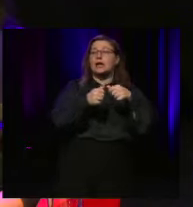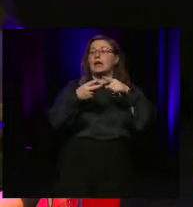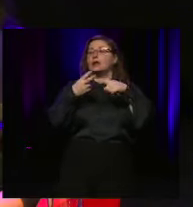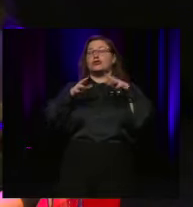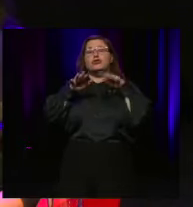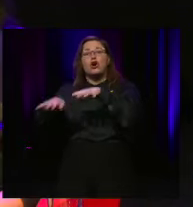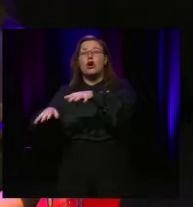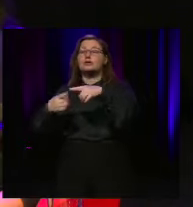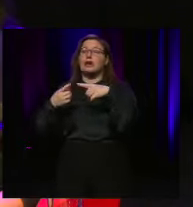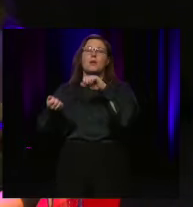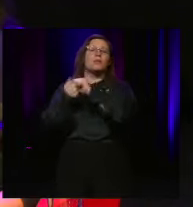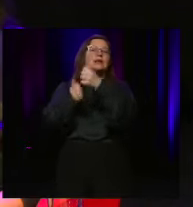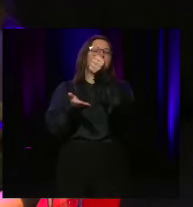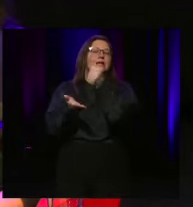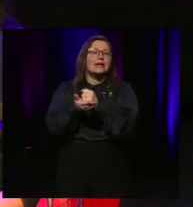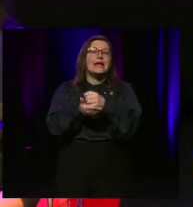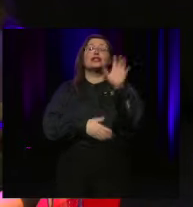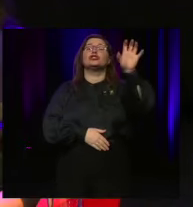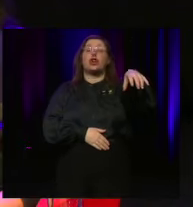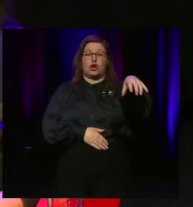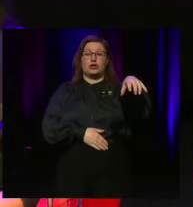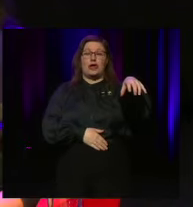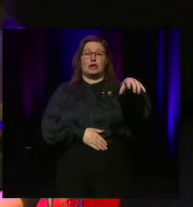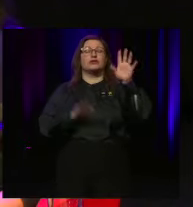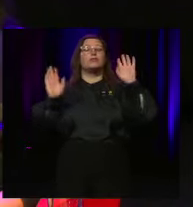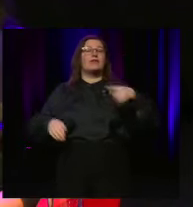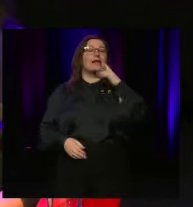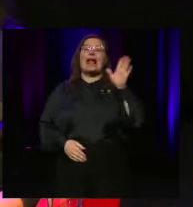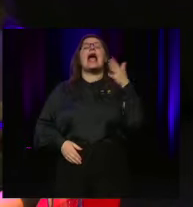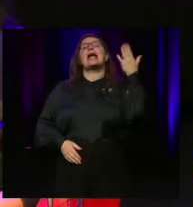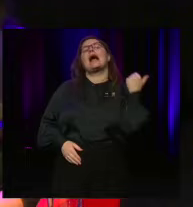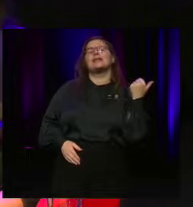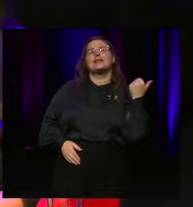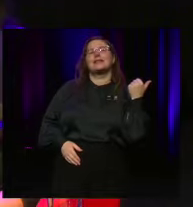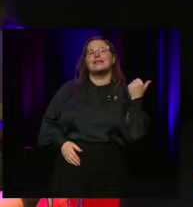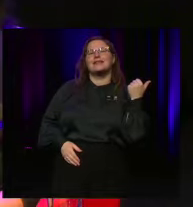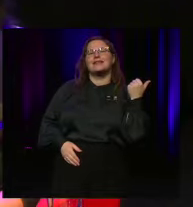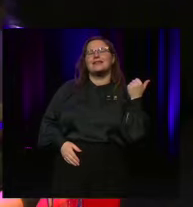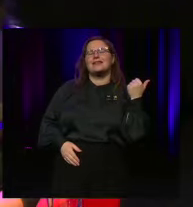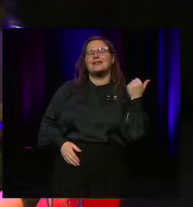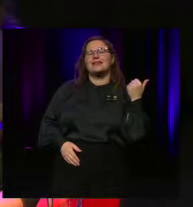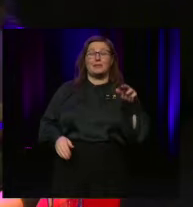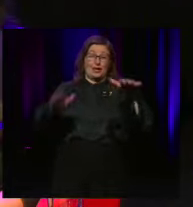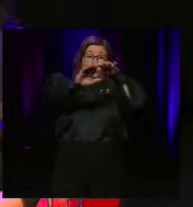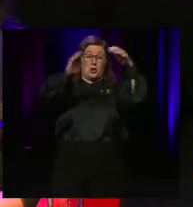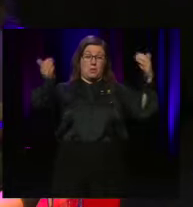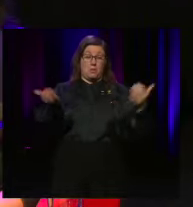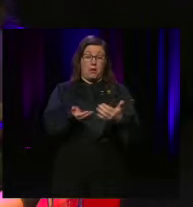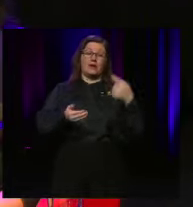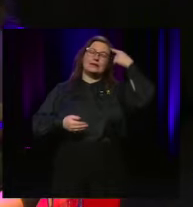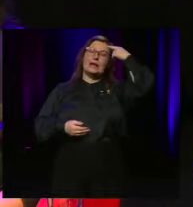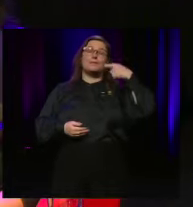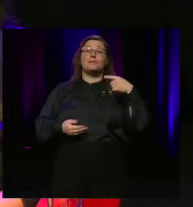political parties and states who have claimed otherwise. On a global level, we can think of countries